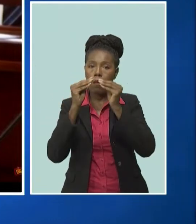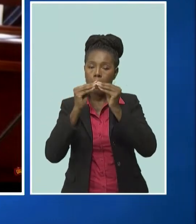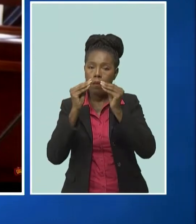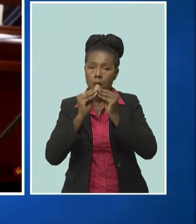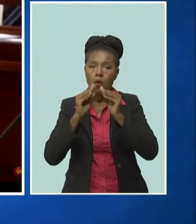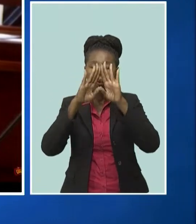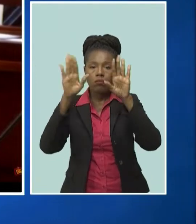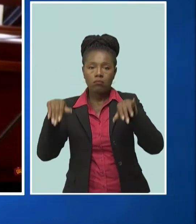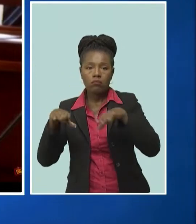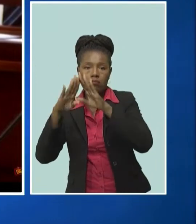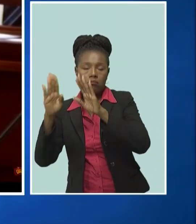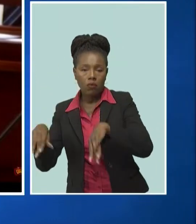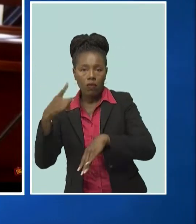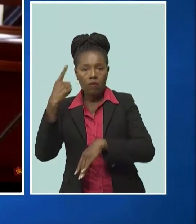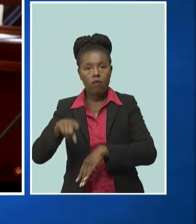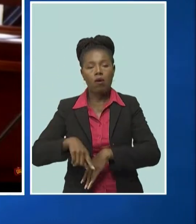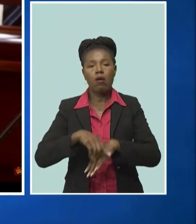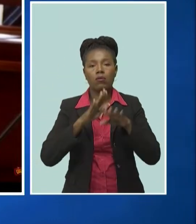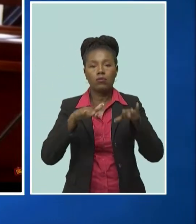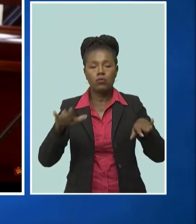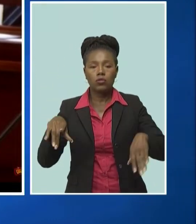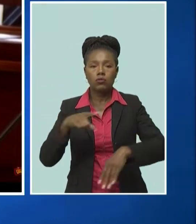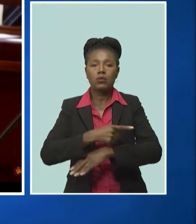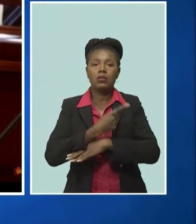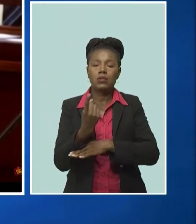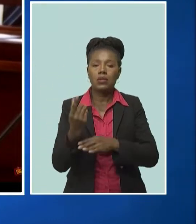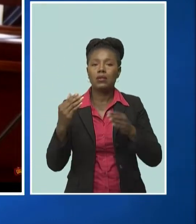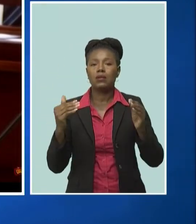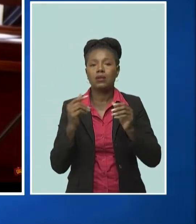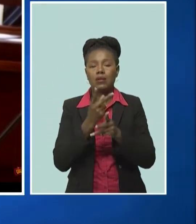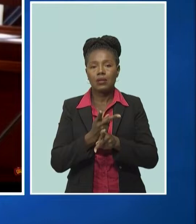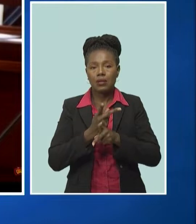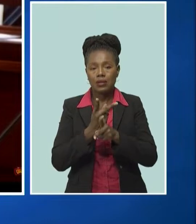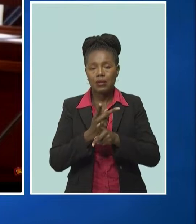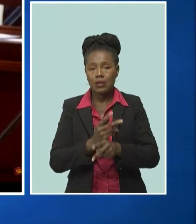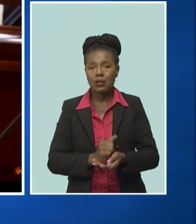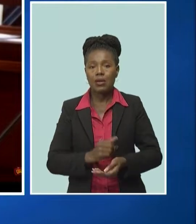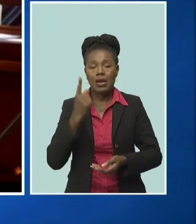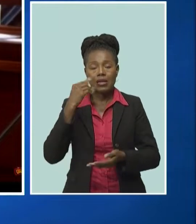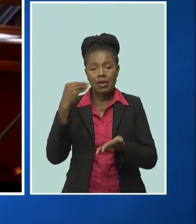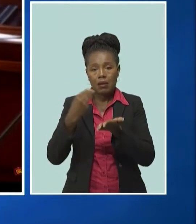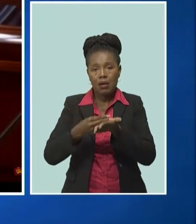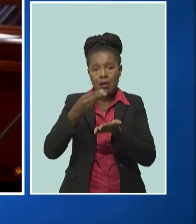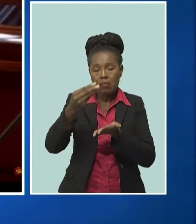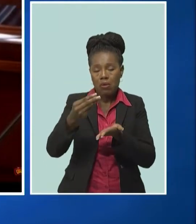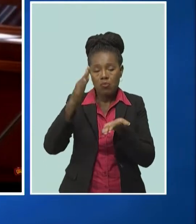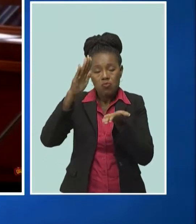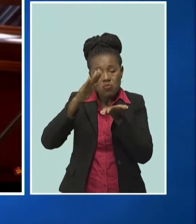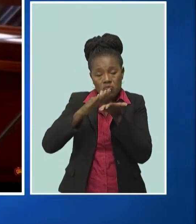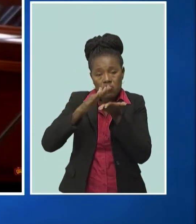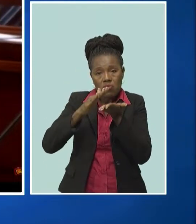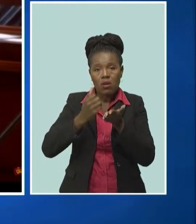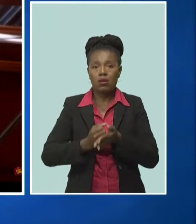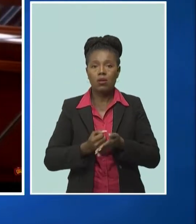is request, and I think that the fact that the fees are so small, it is great attraction for persons to want to get their children. Not only